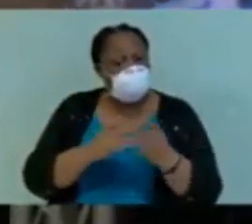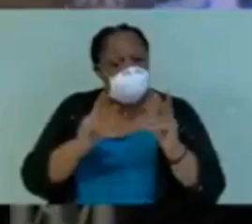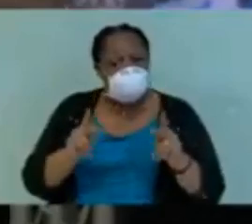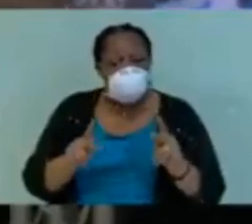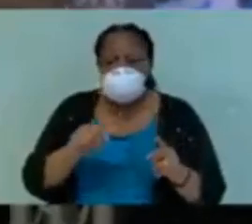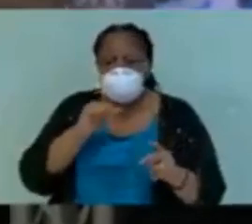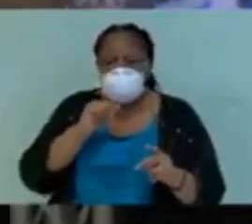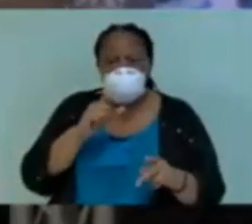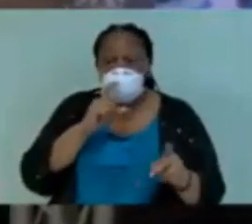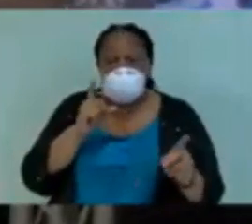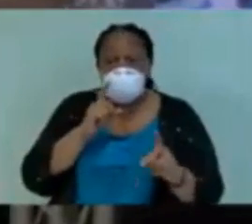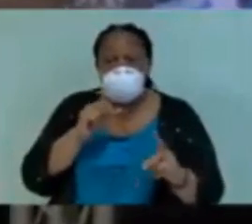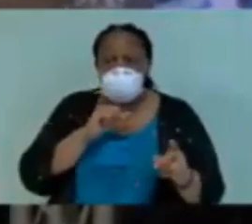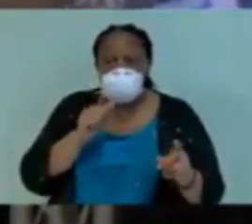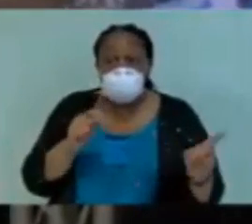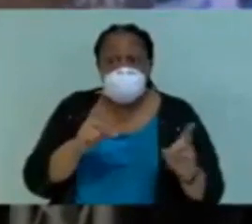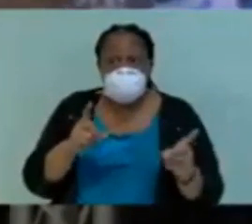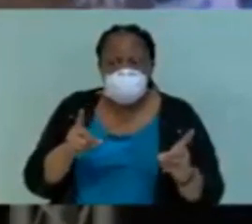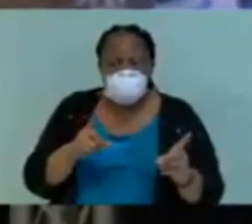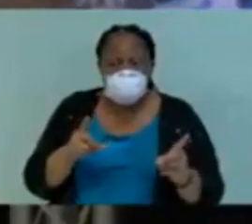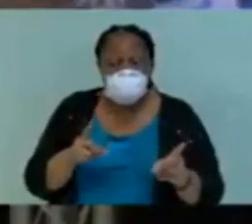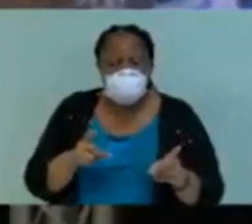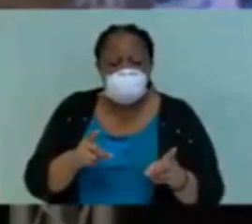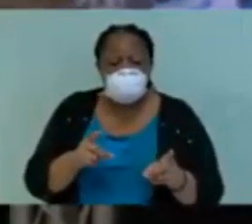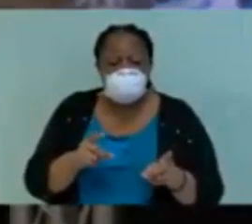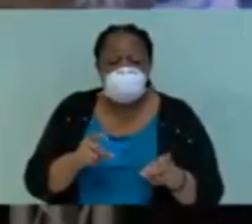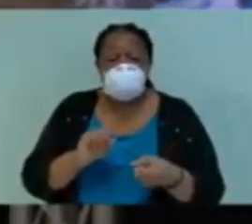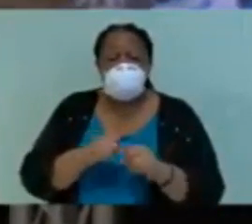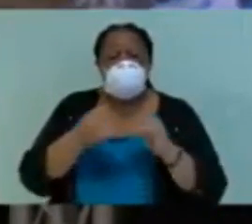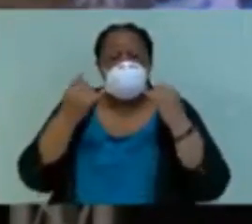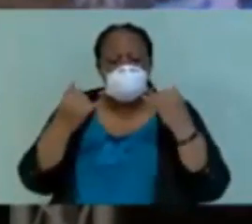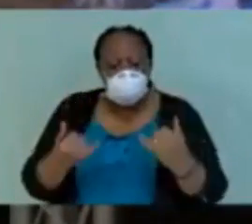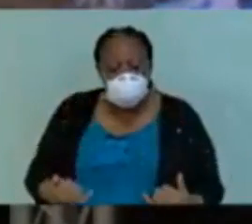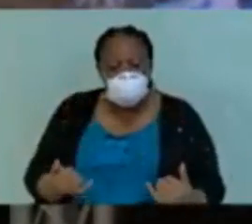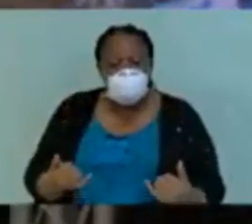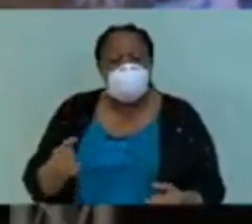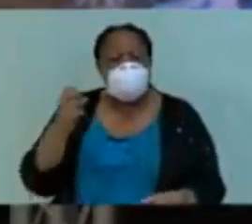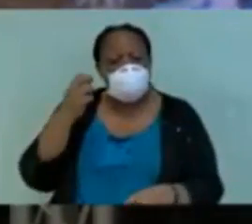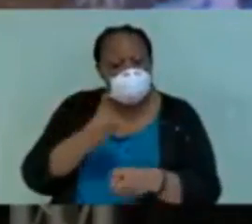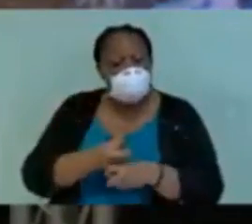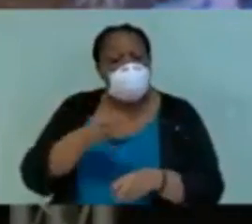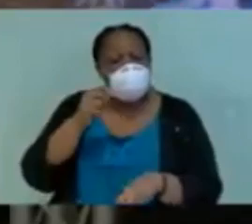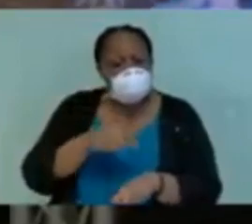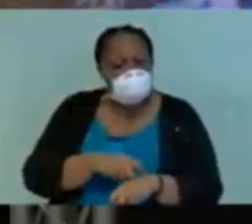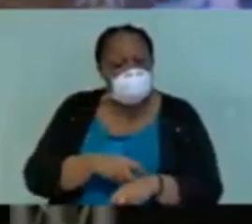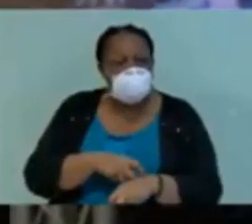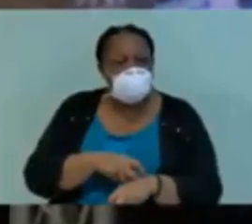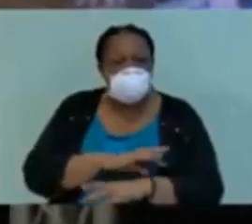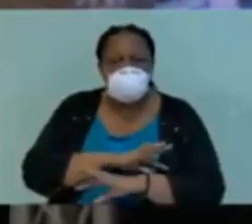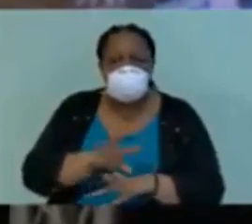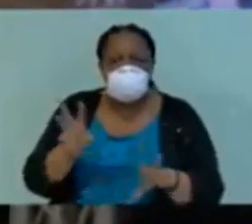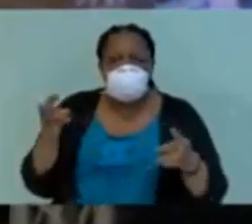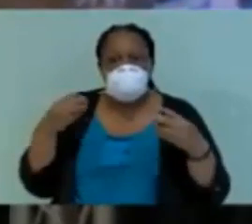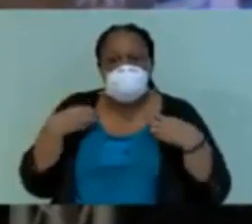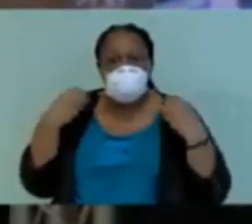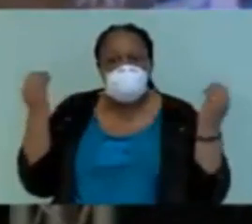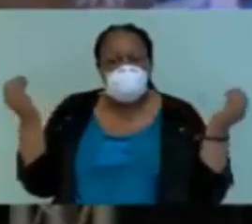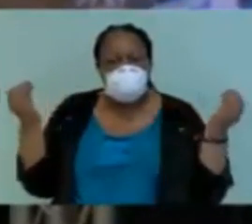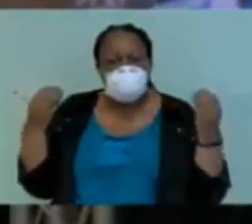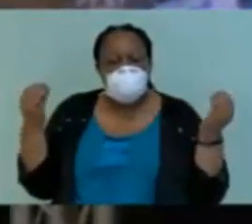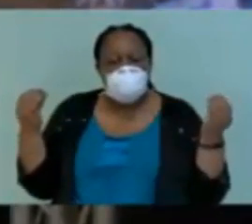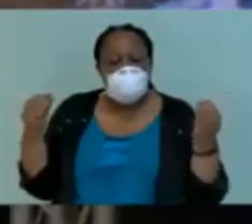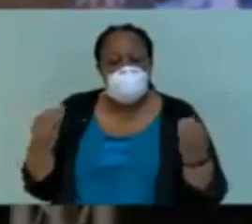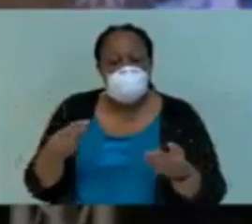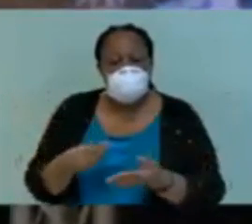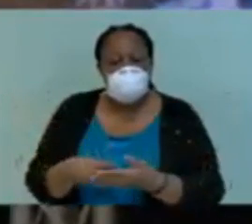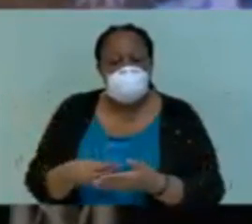some level of normalcy. We hope that as a business owner, small business owner, you should have signed up for